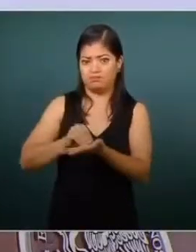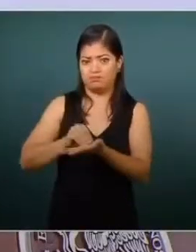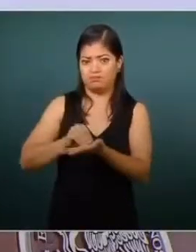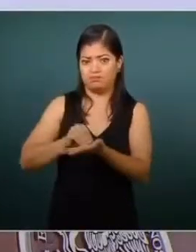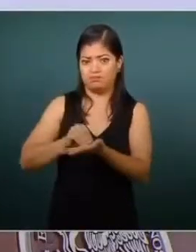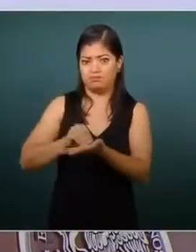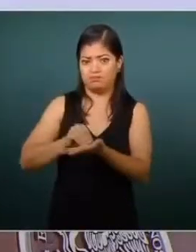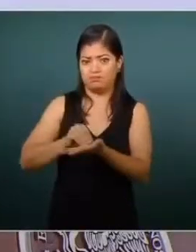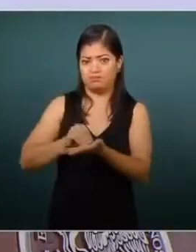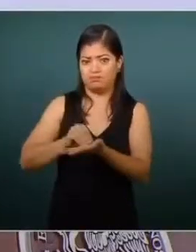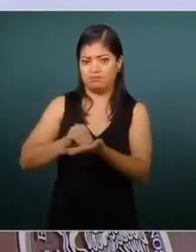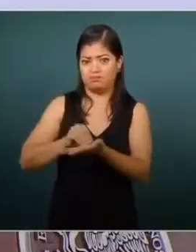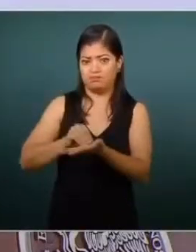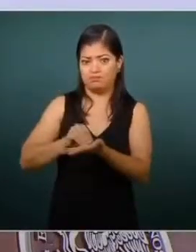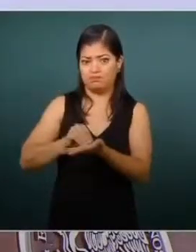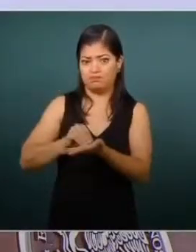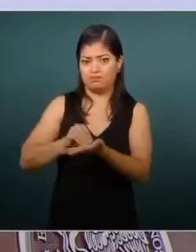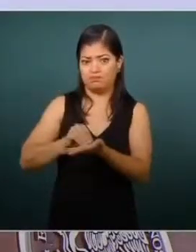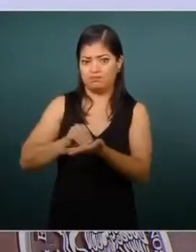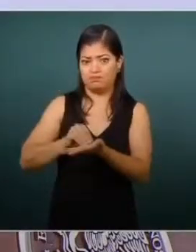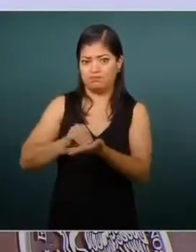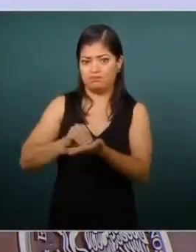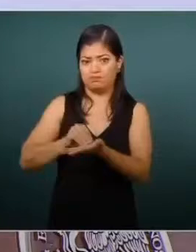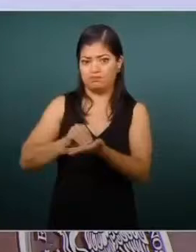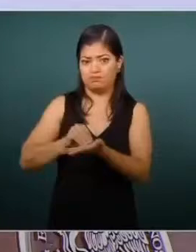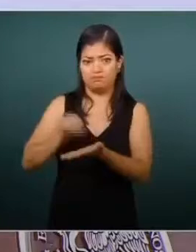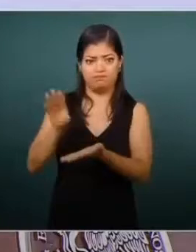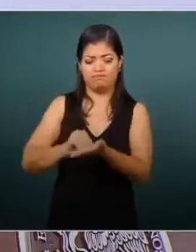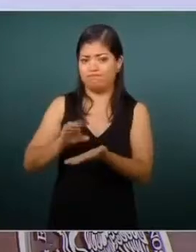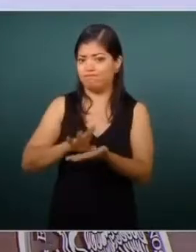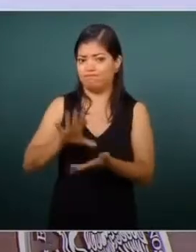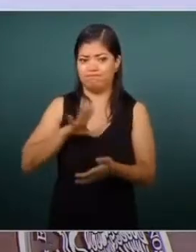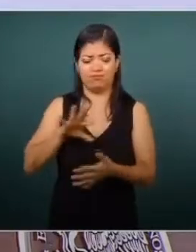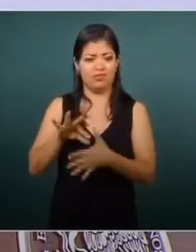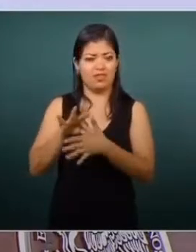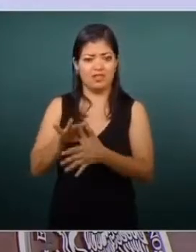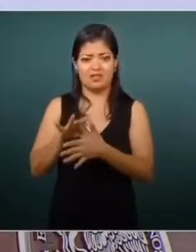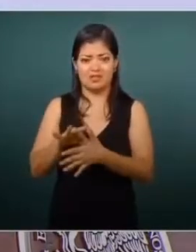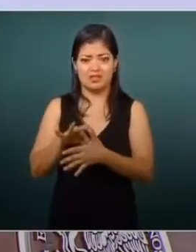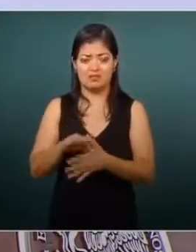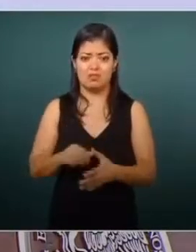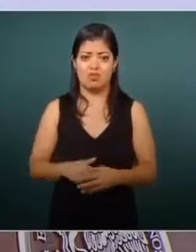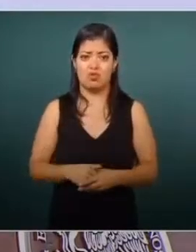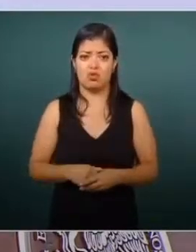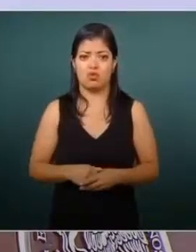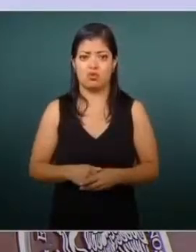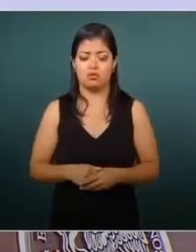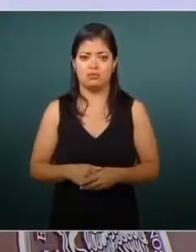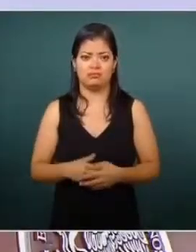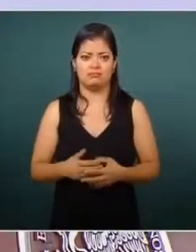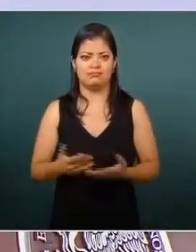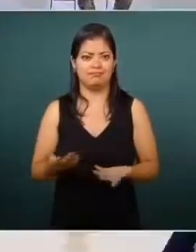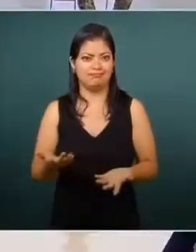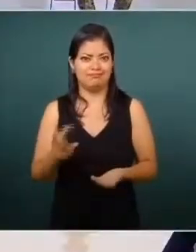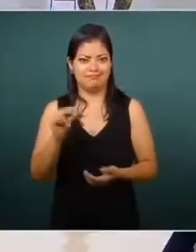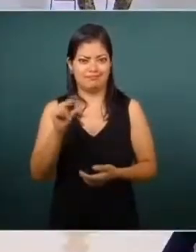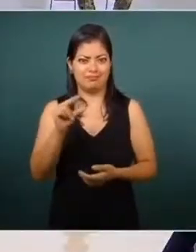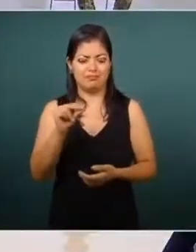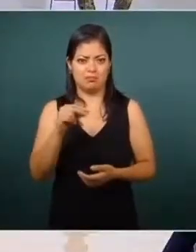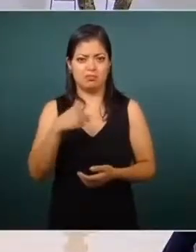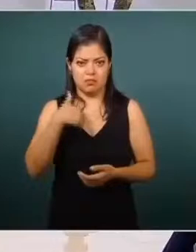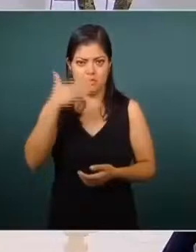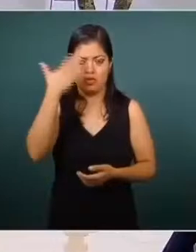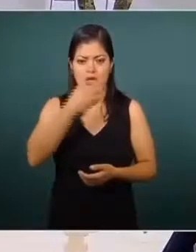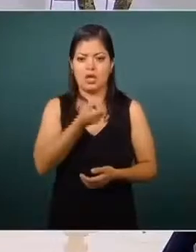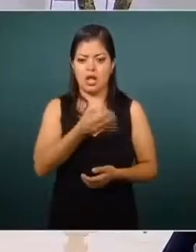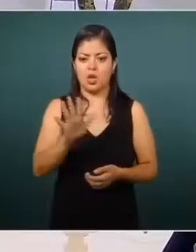it has been recorded, and you can see the testimonies. No, es que yo sé que hay quienes todavía,